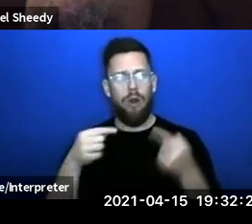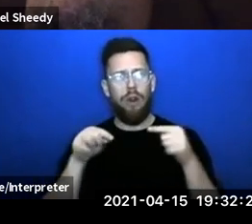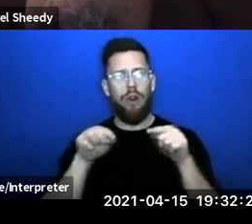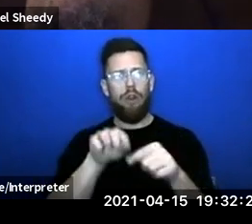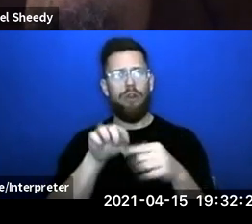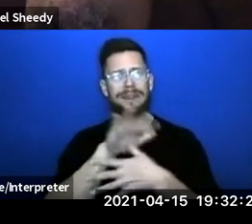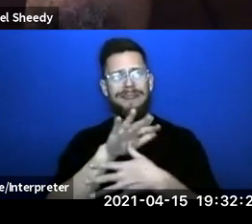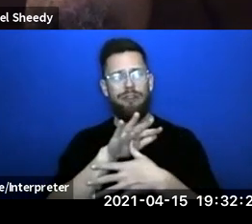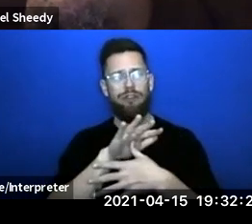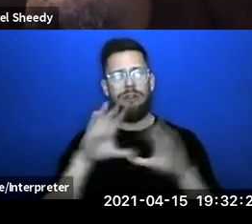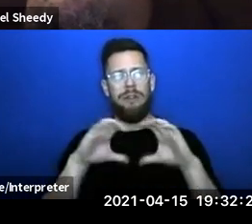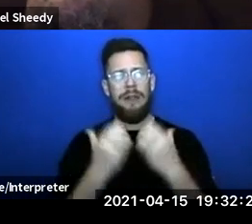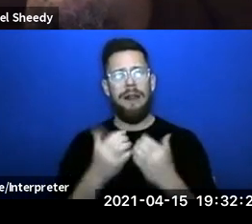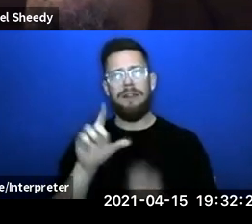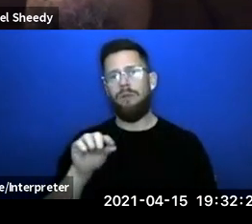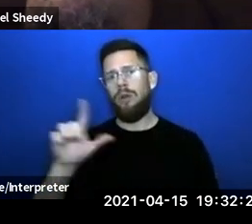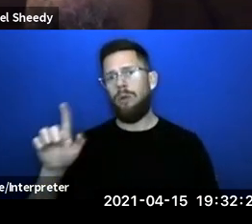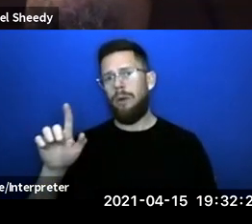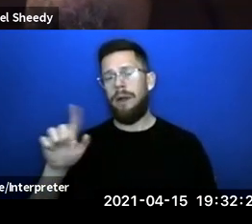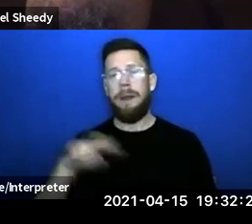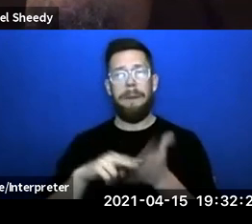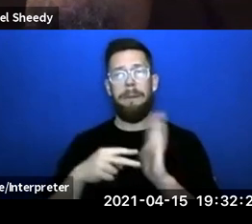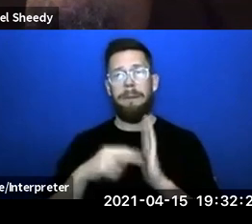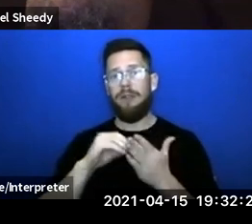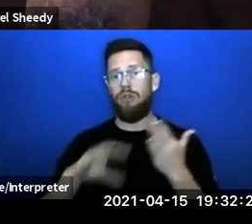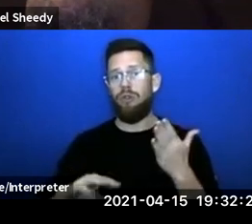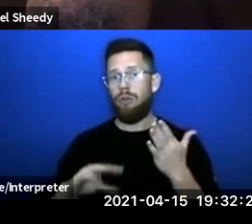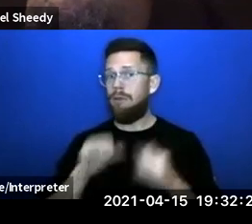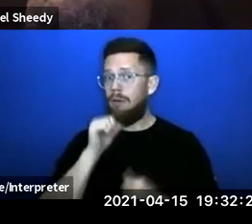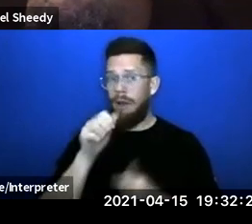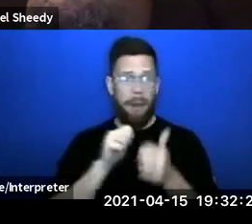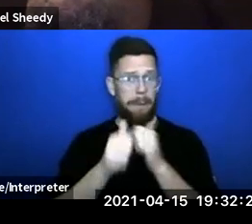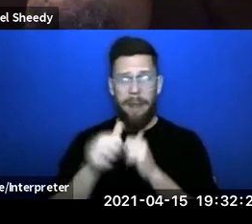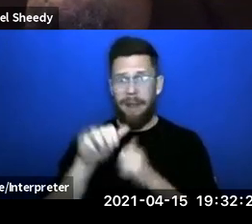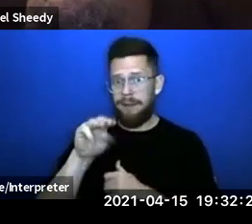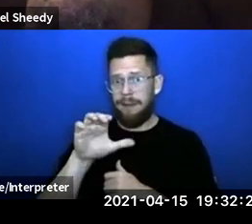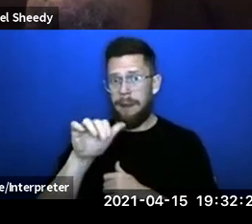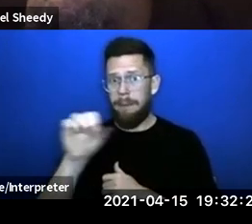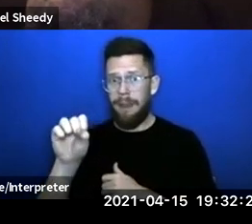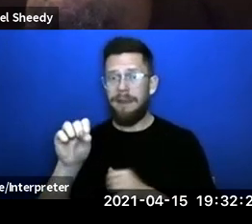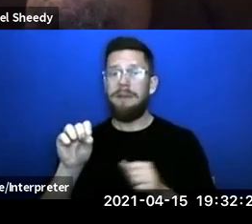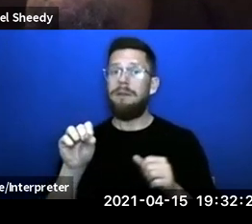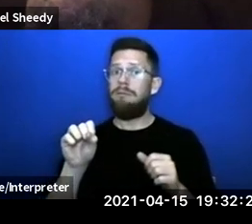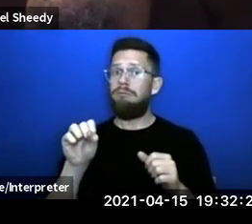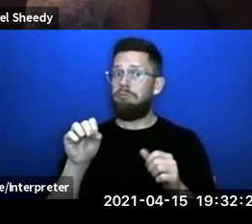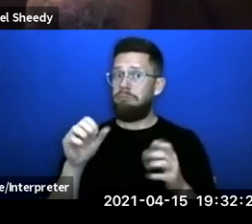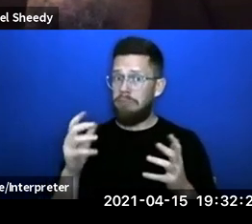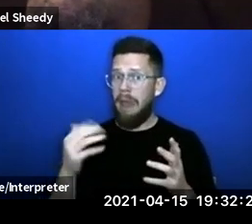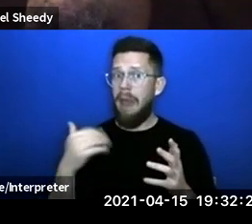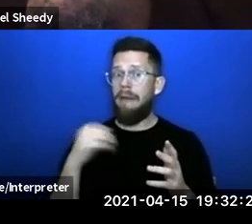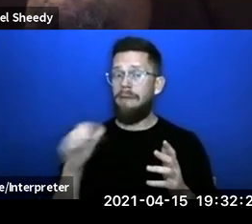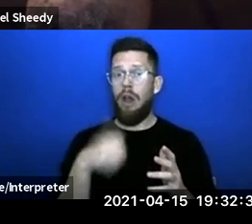of 2021, and that students that have not passed the MCAS yet to earn that graduation determination have other